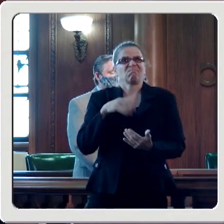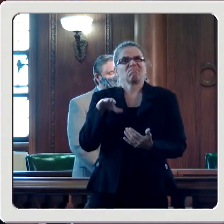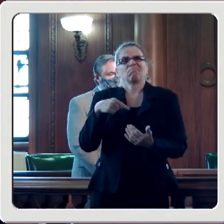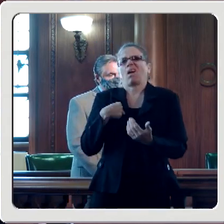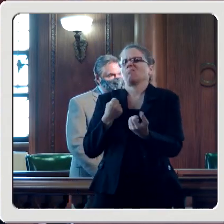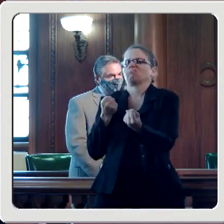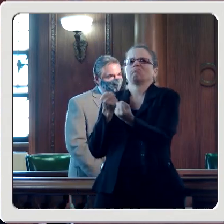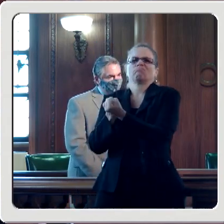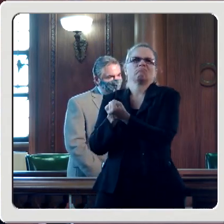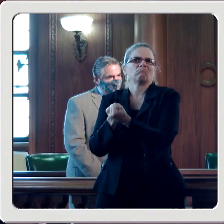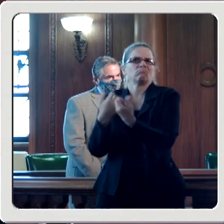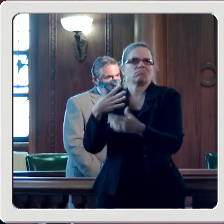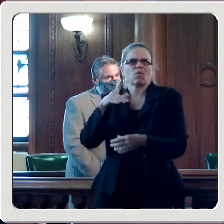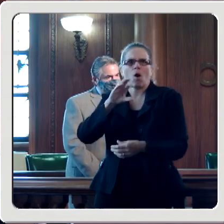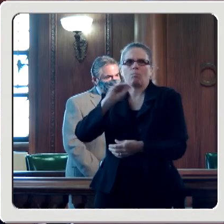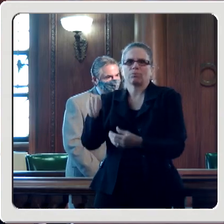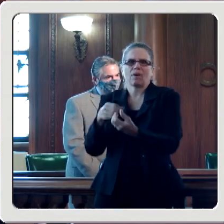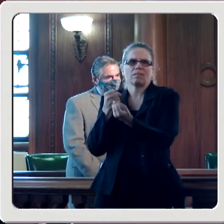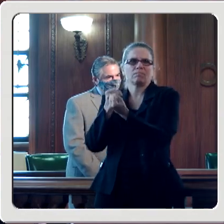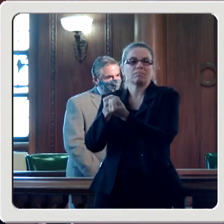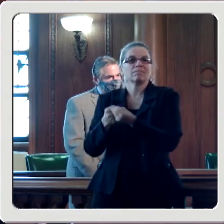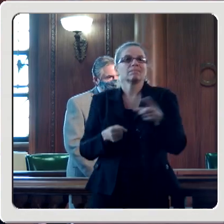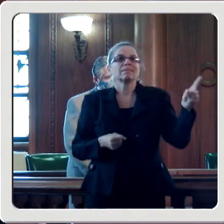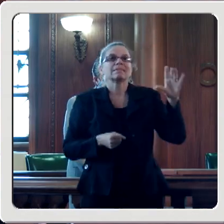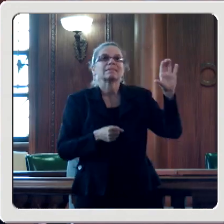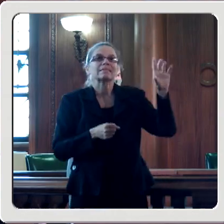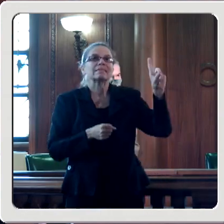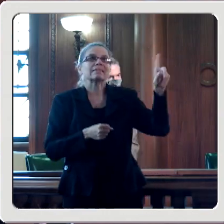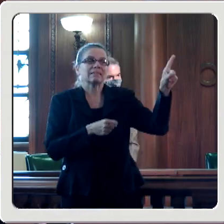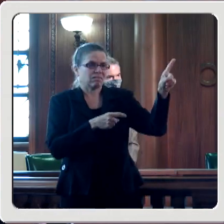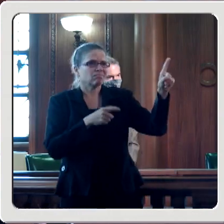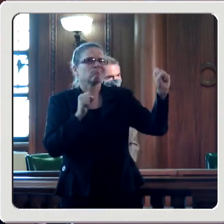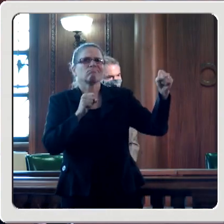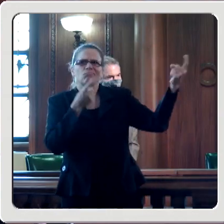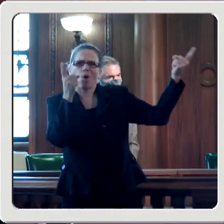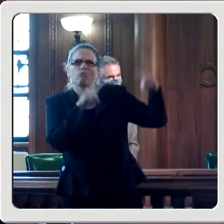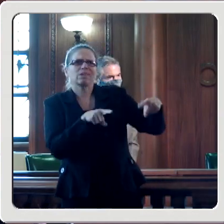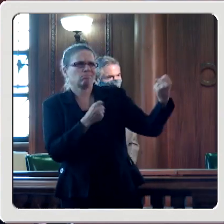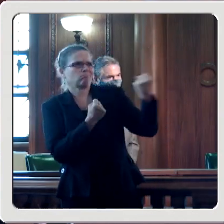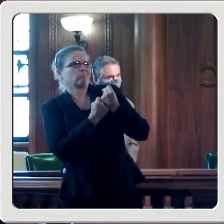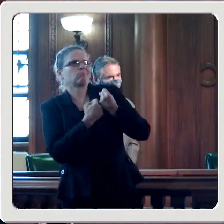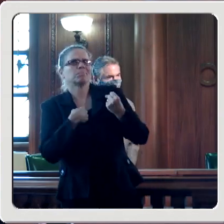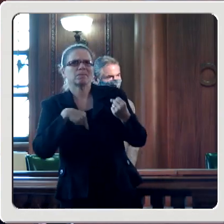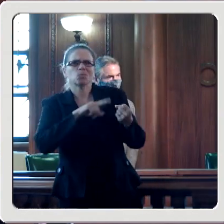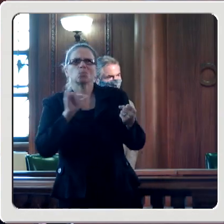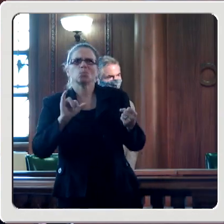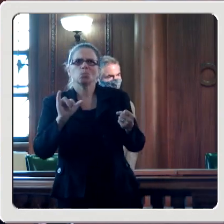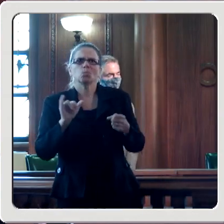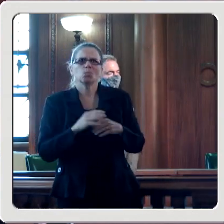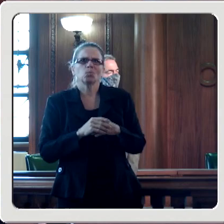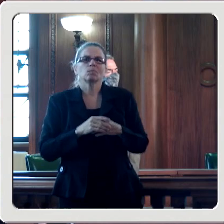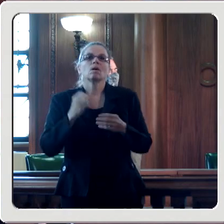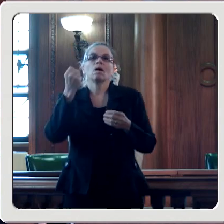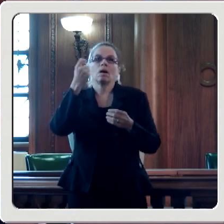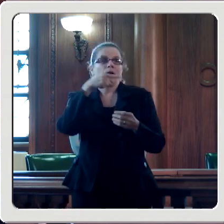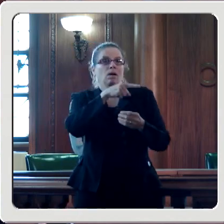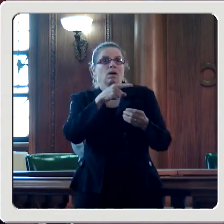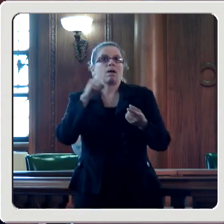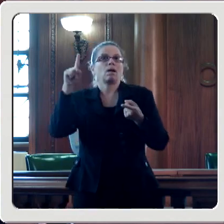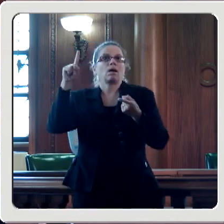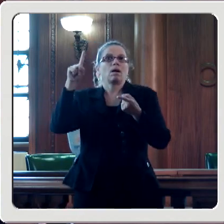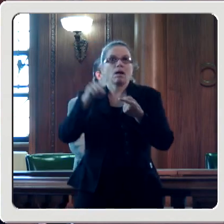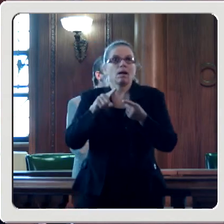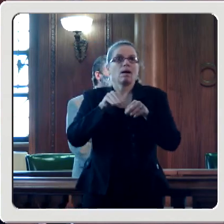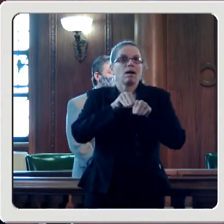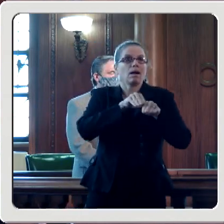recommends that we promote behaviors to reduce COVID-19. You've heard those over and over again.